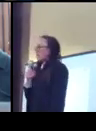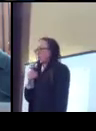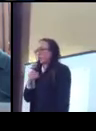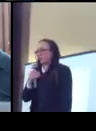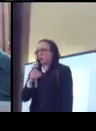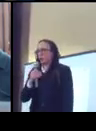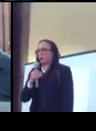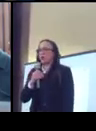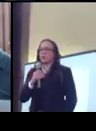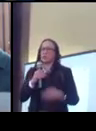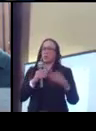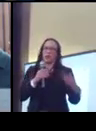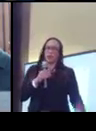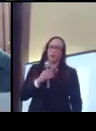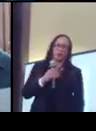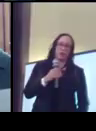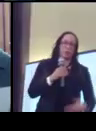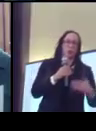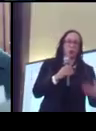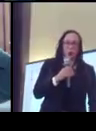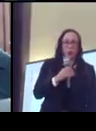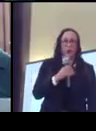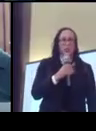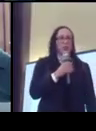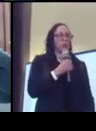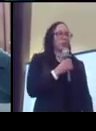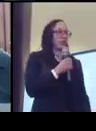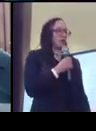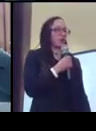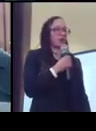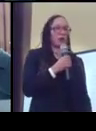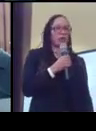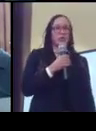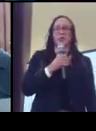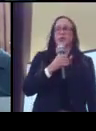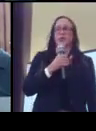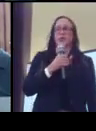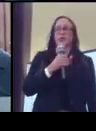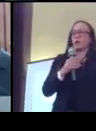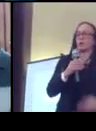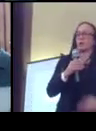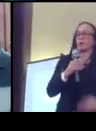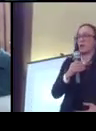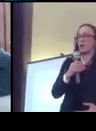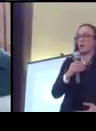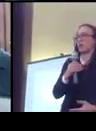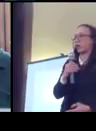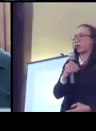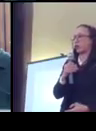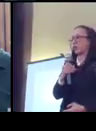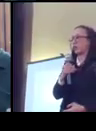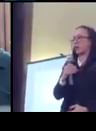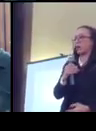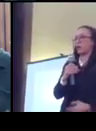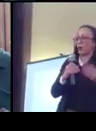Chapter 1 is the executive summary. We wanted to summarize the bulk of work that has been completed for this process, and really give